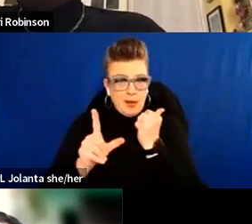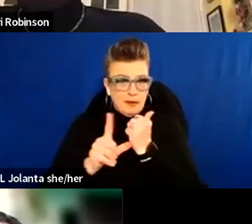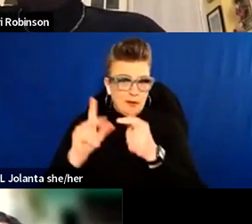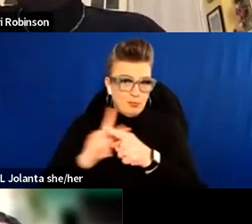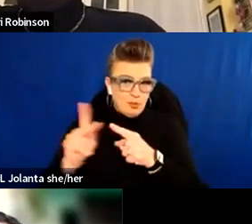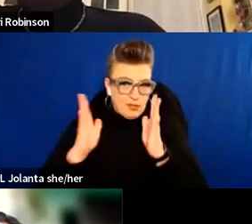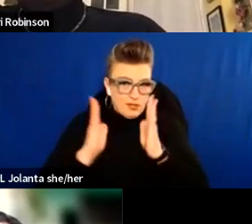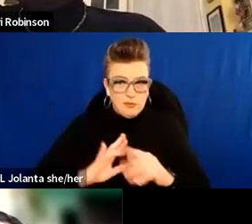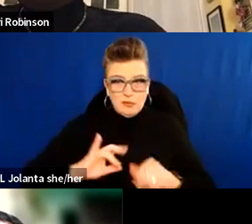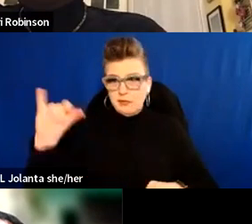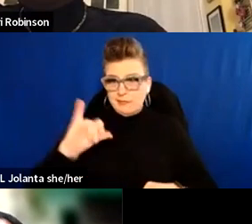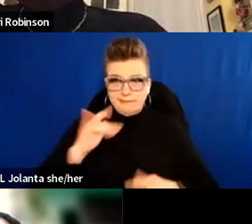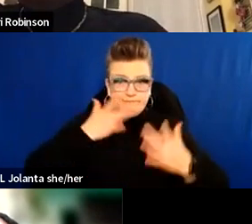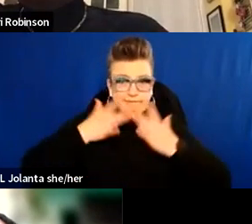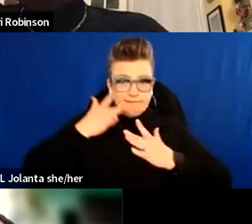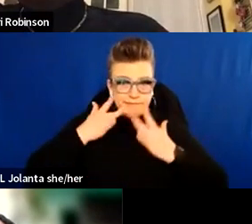and also the paraprofessionals